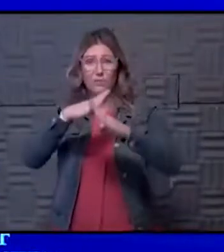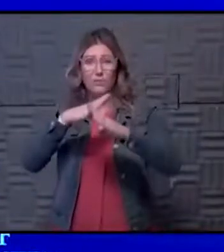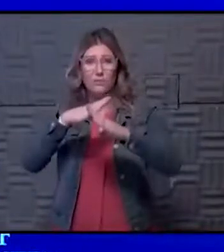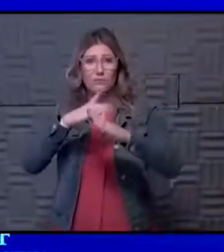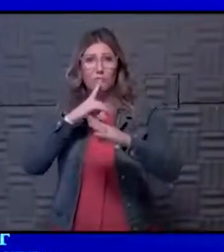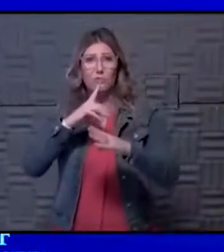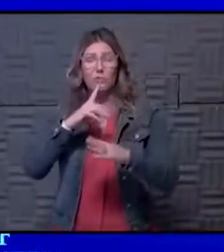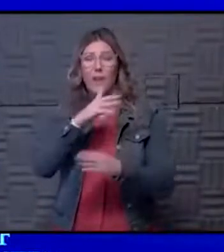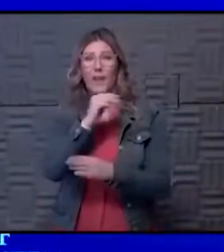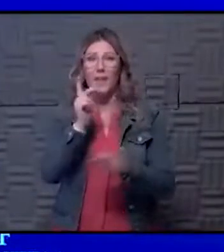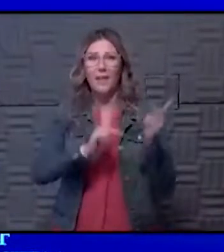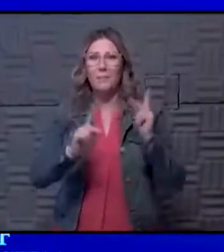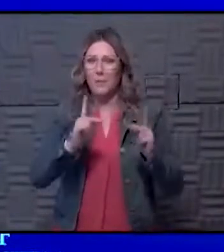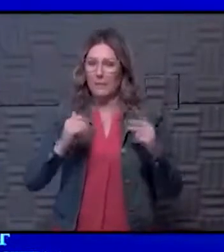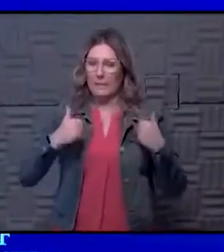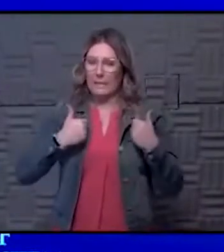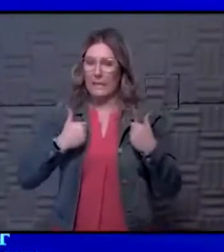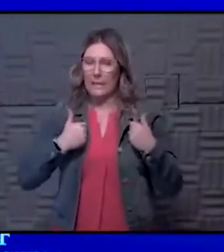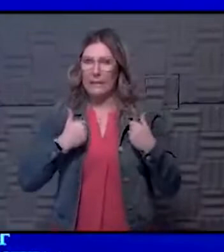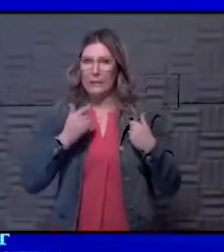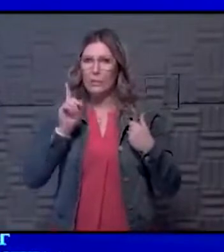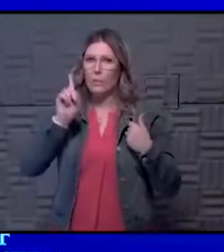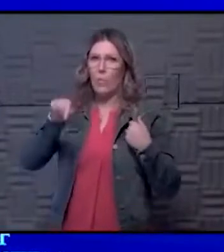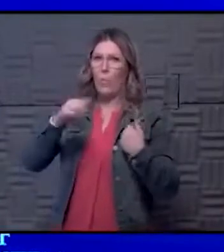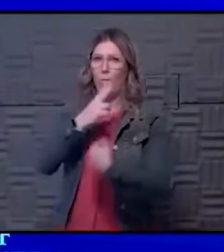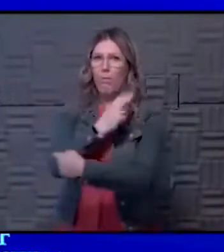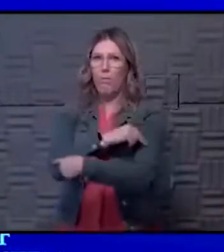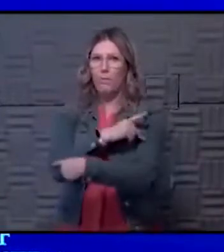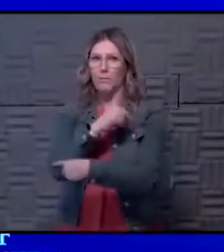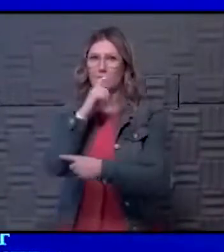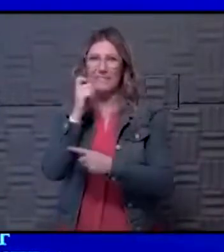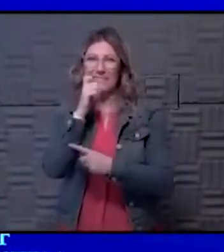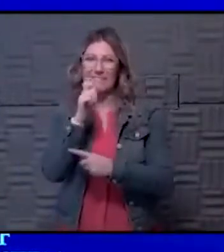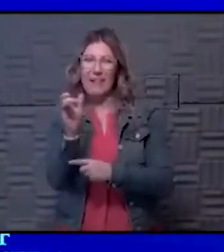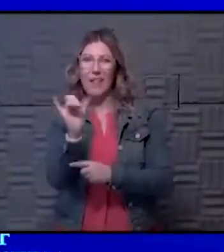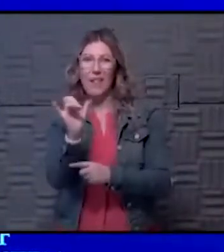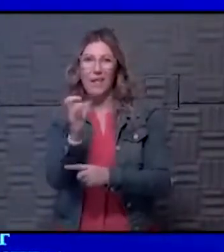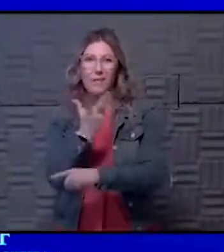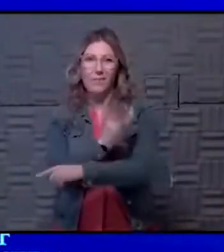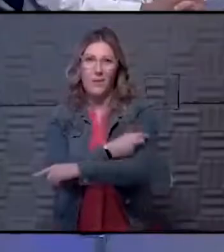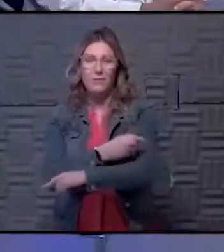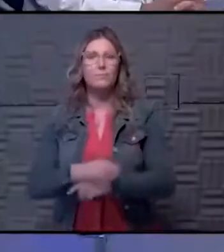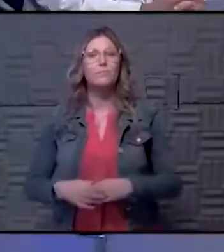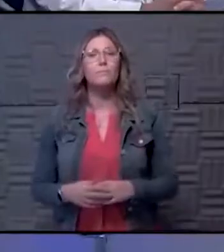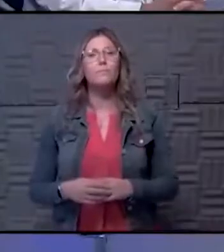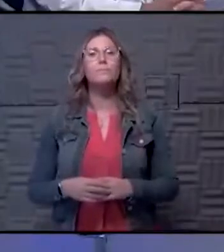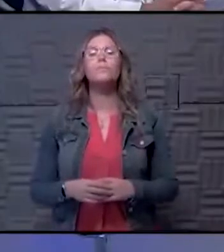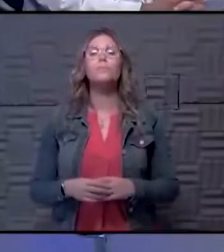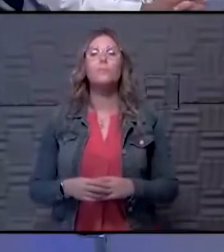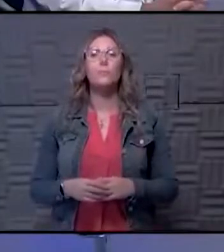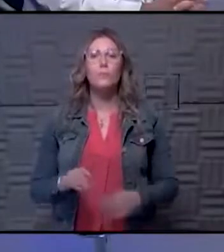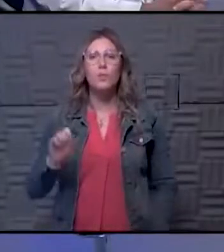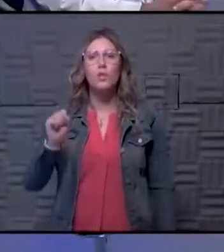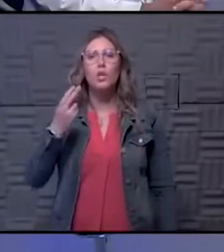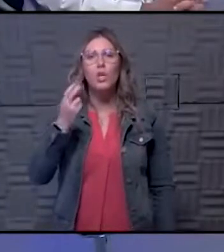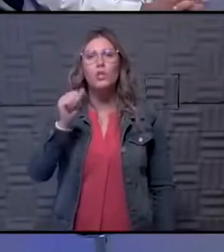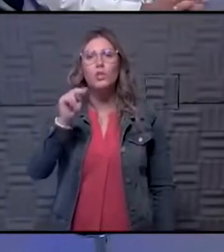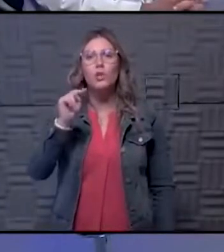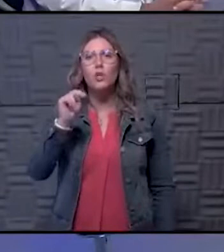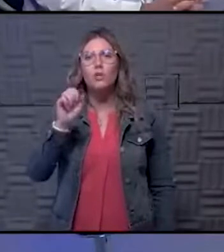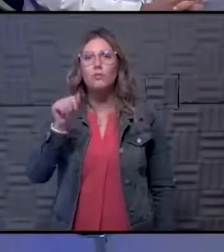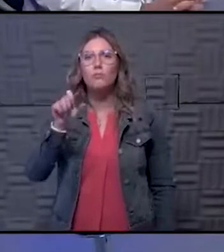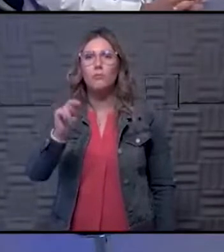little bit younger are coming into the hospital because they tend to be less likely to be vaccinated. Shannon wants to know, with schools removing